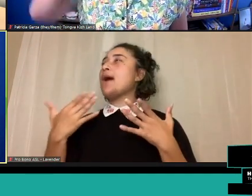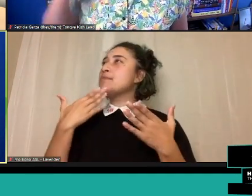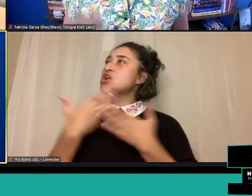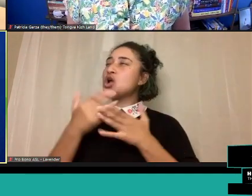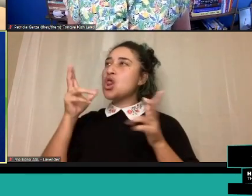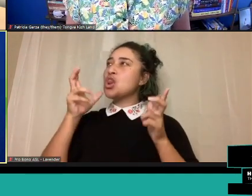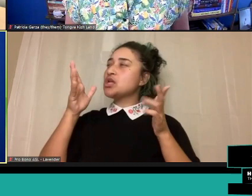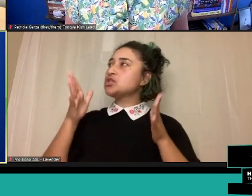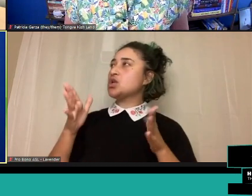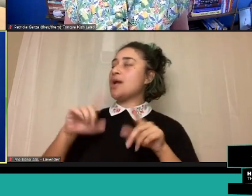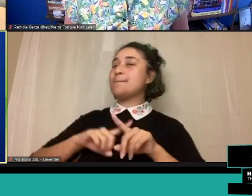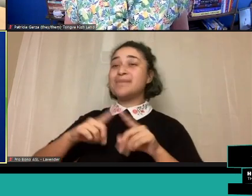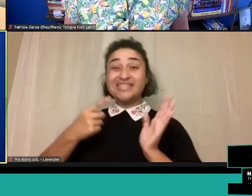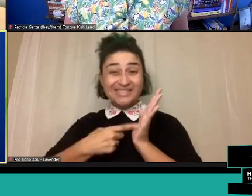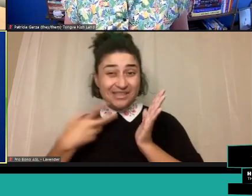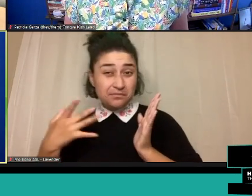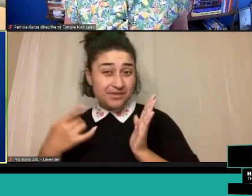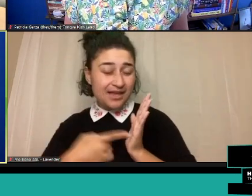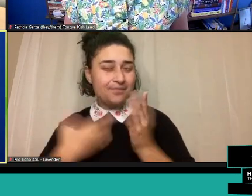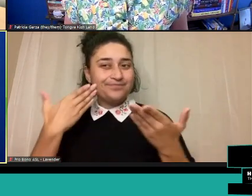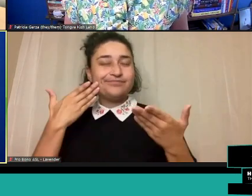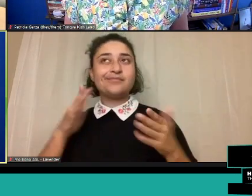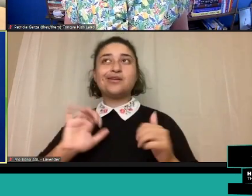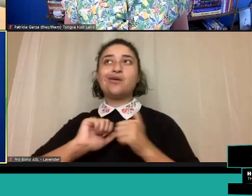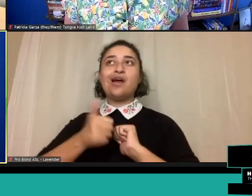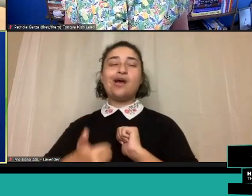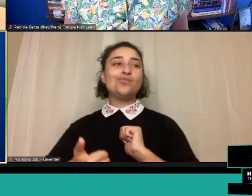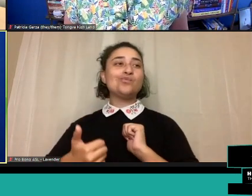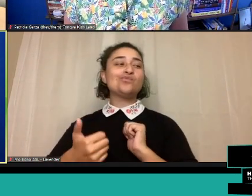but sometimes I don't know how to